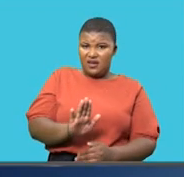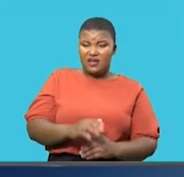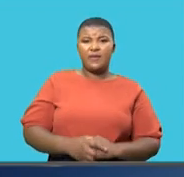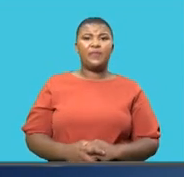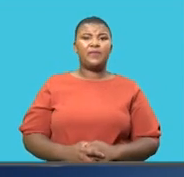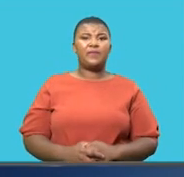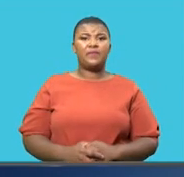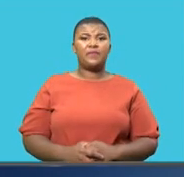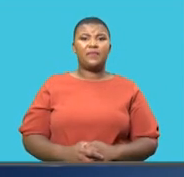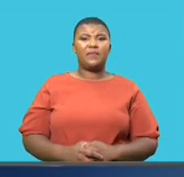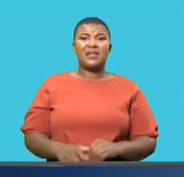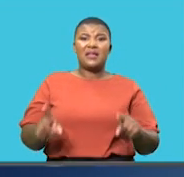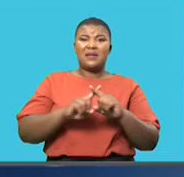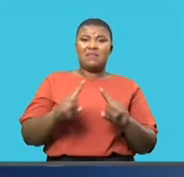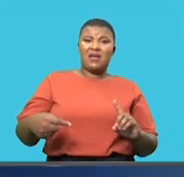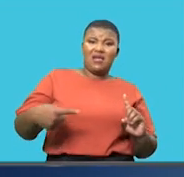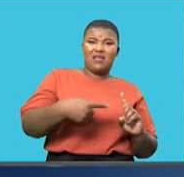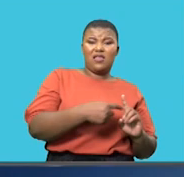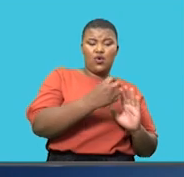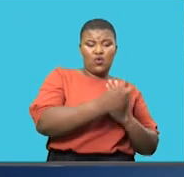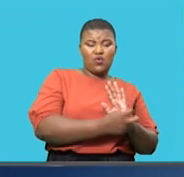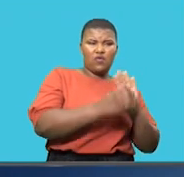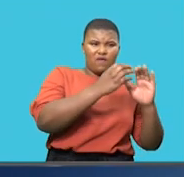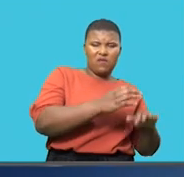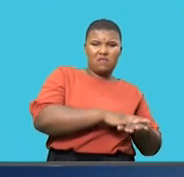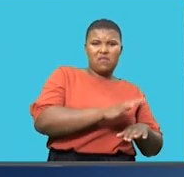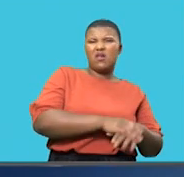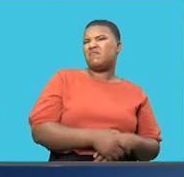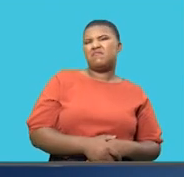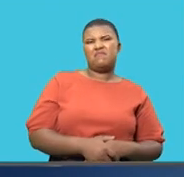It does not deal with the substance. And all